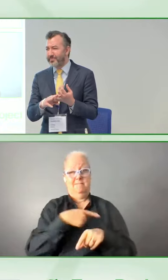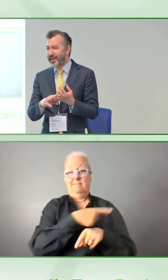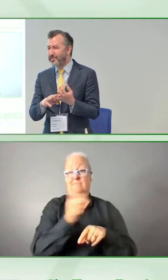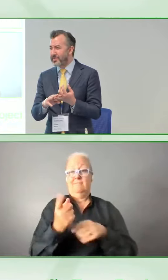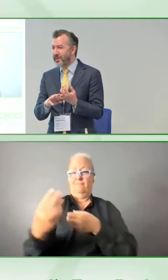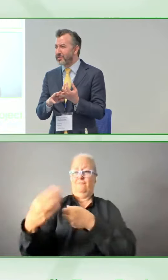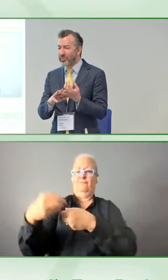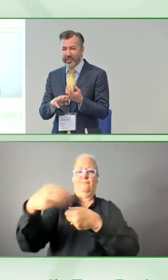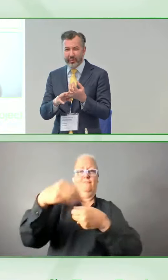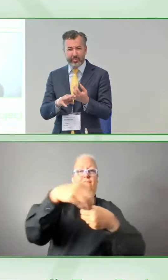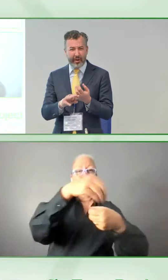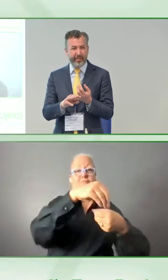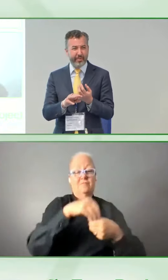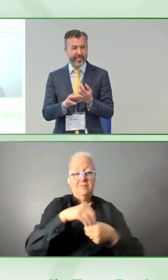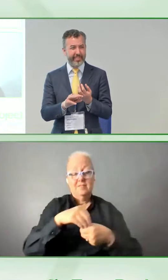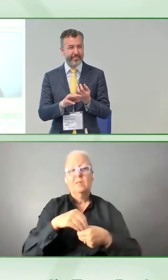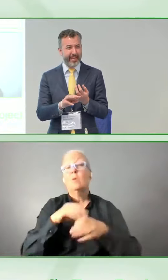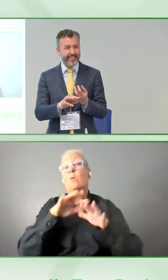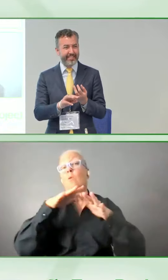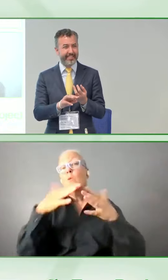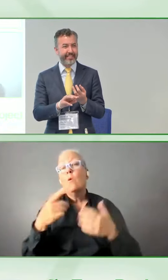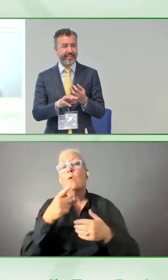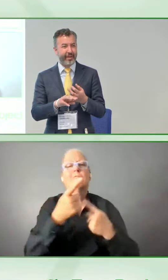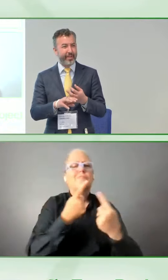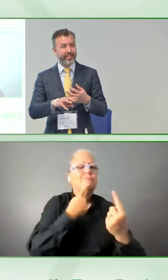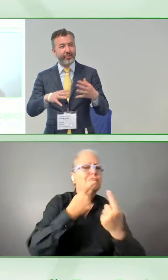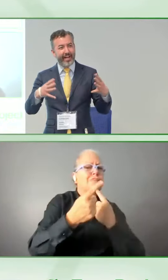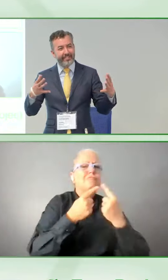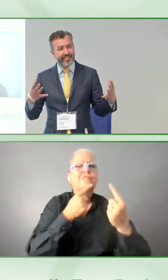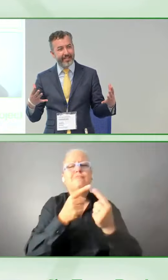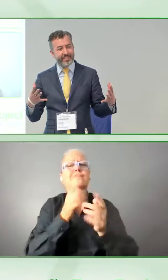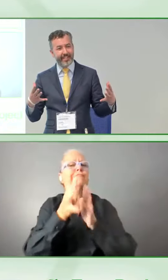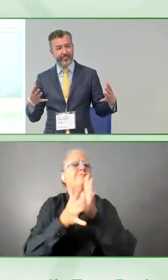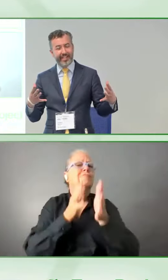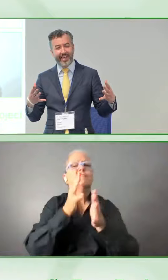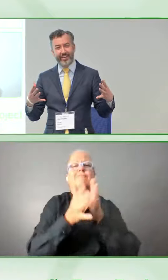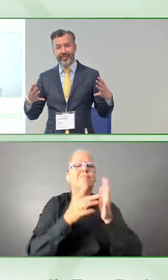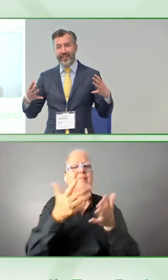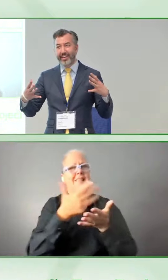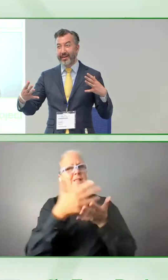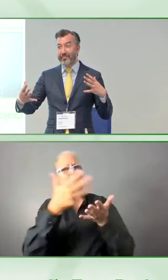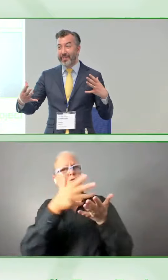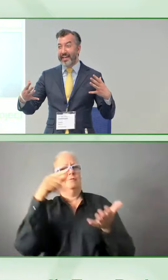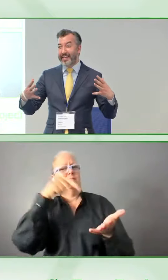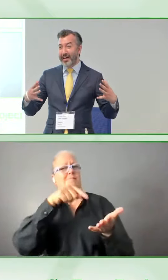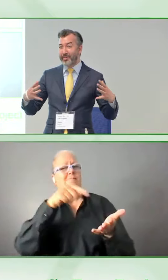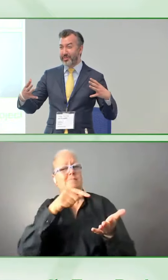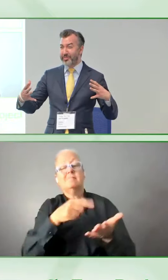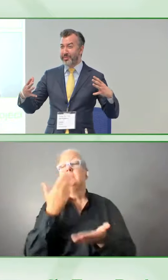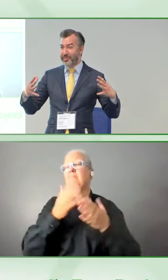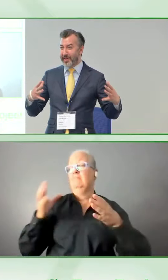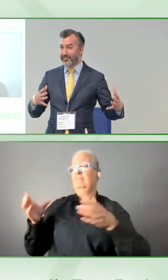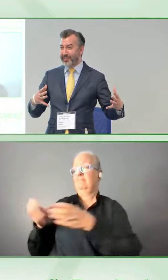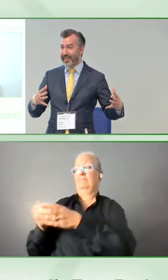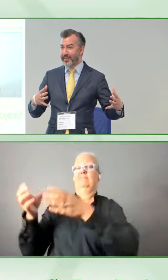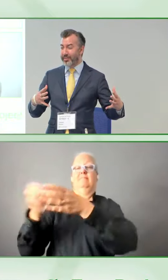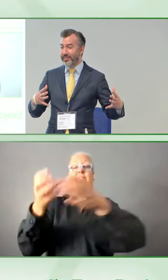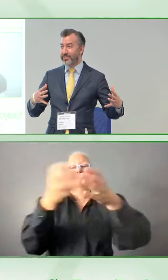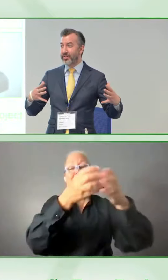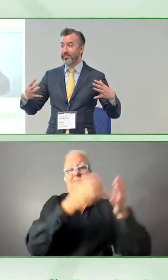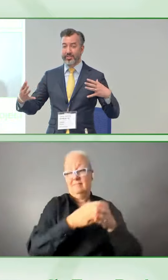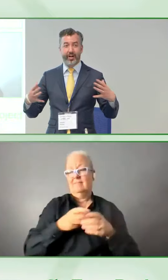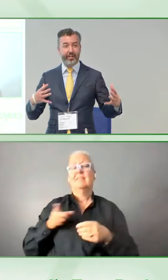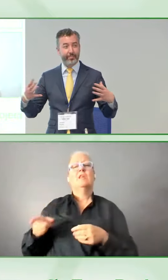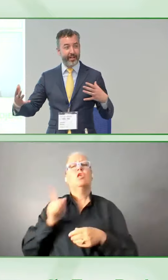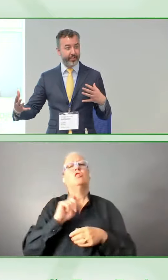Language sometimes becomes a real problem in these spaces because you'll have teams that come together that may not be using respectful